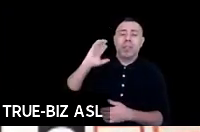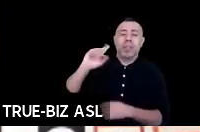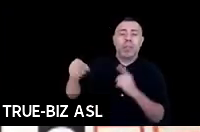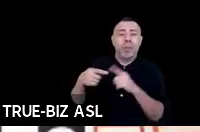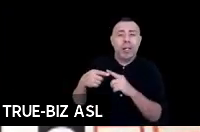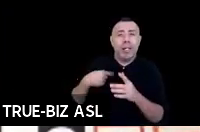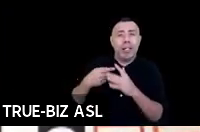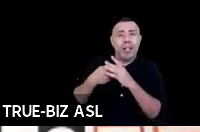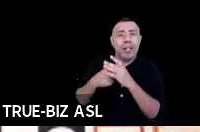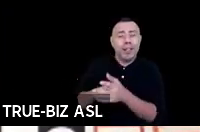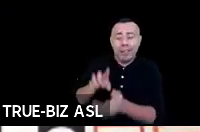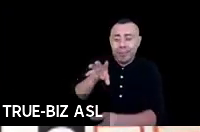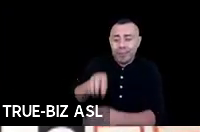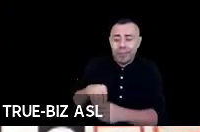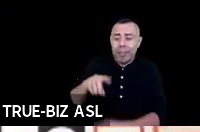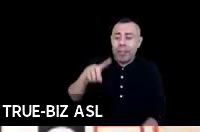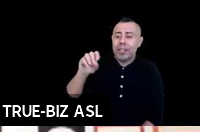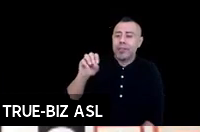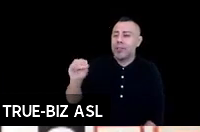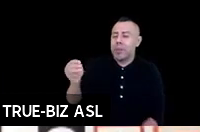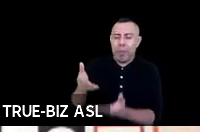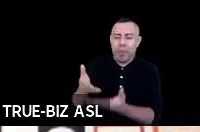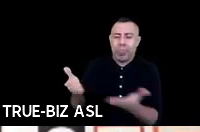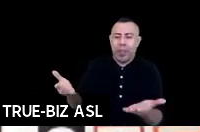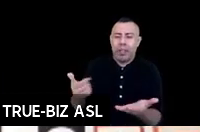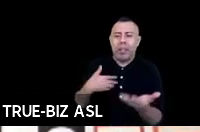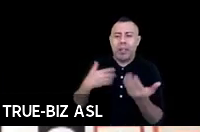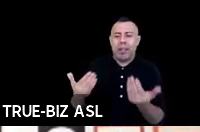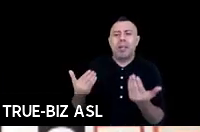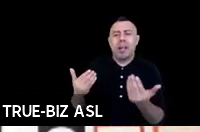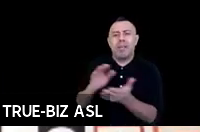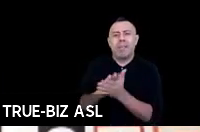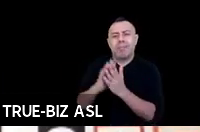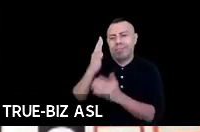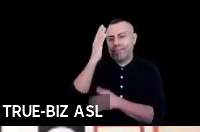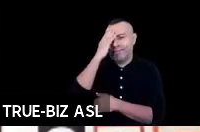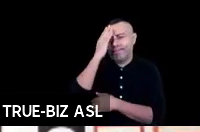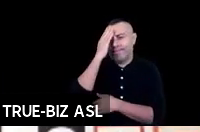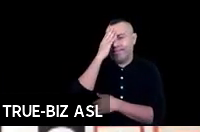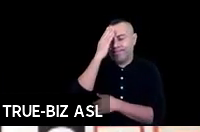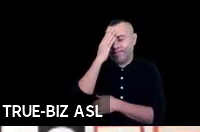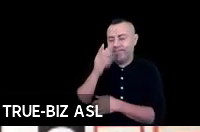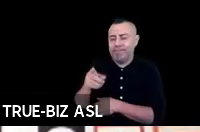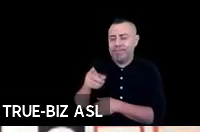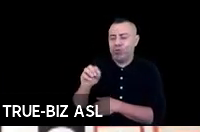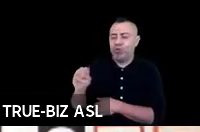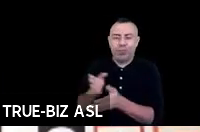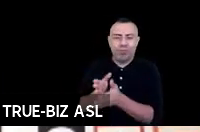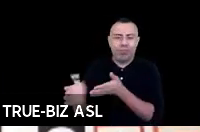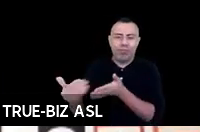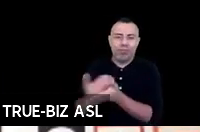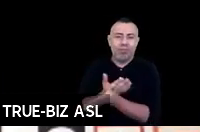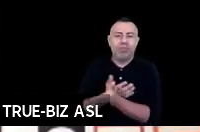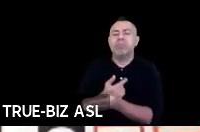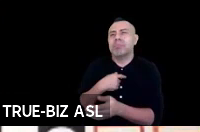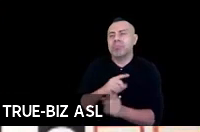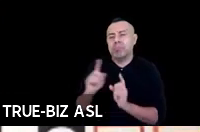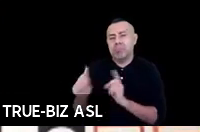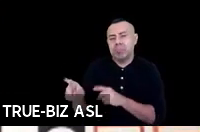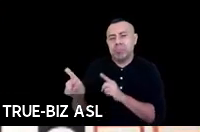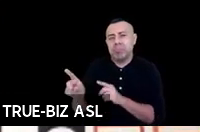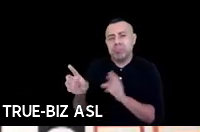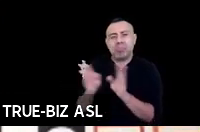things, like, I mean, I've become very familiar with Zoom. I've been doing these meetings. I've